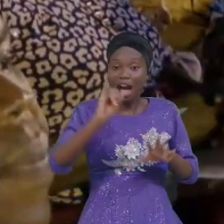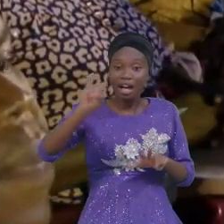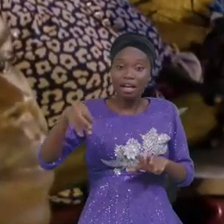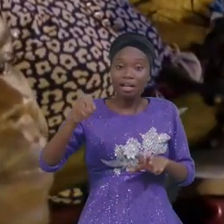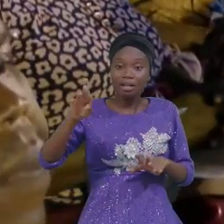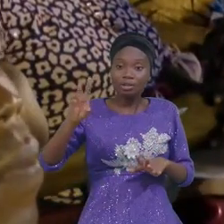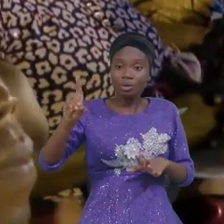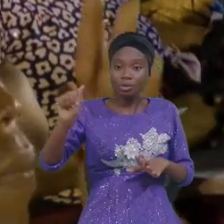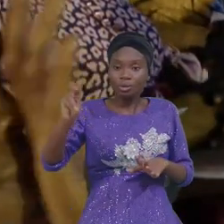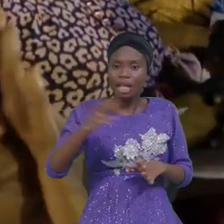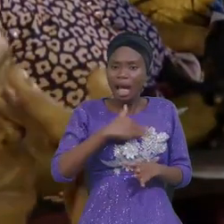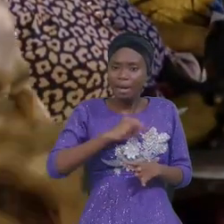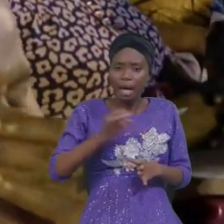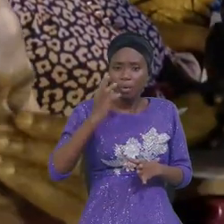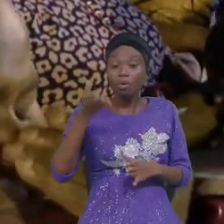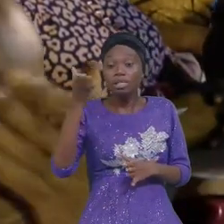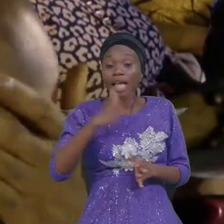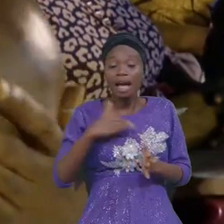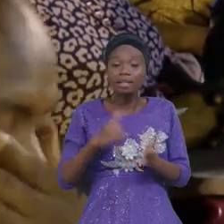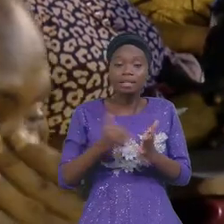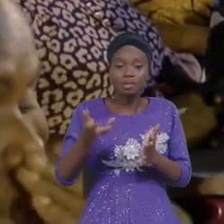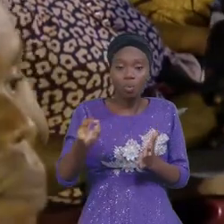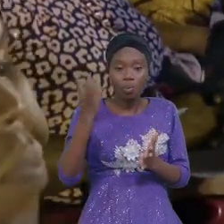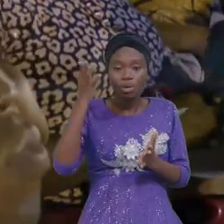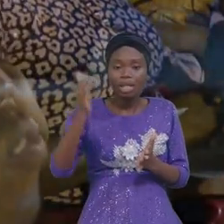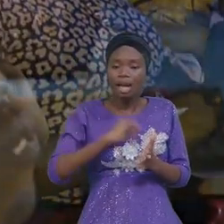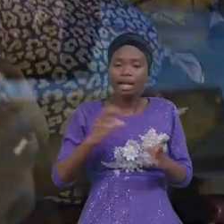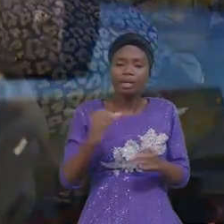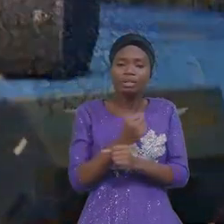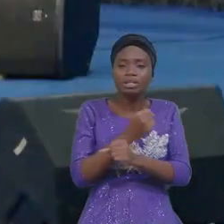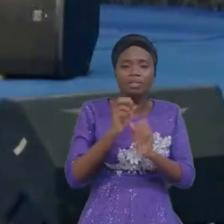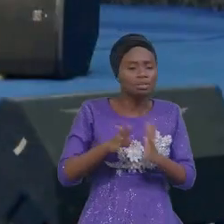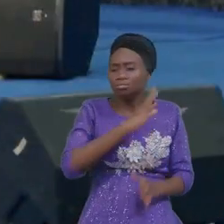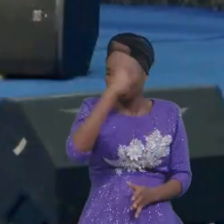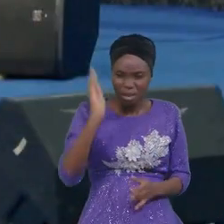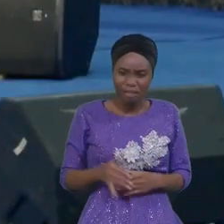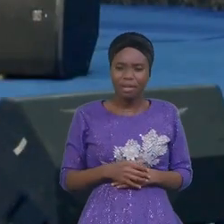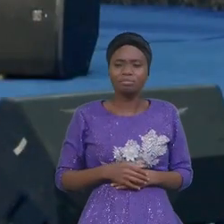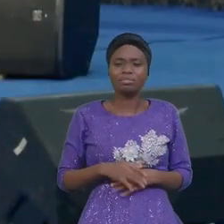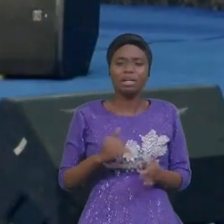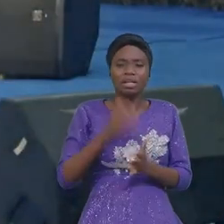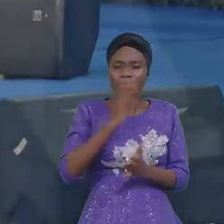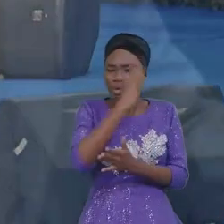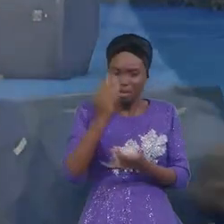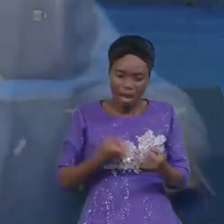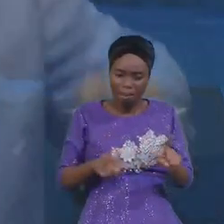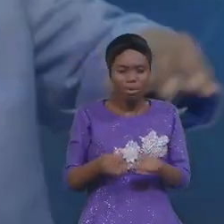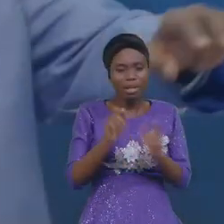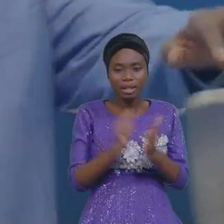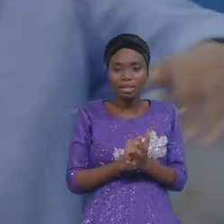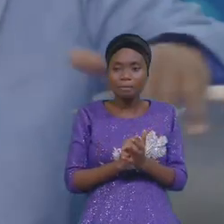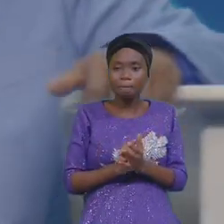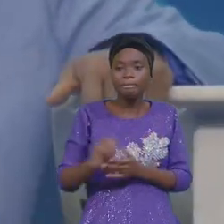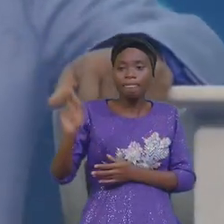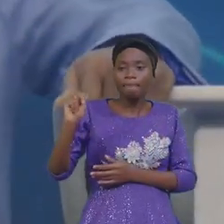was there. And it was there I got salvation. Never. It will never happen like that.